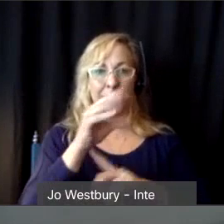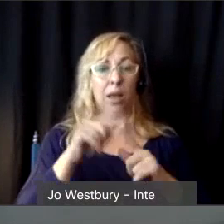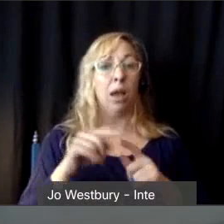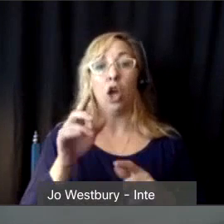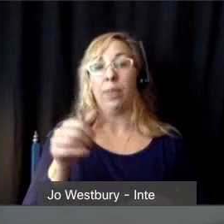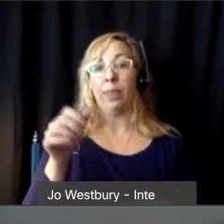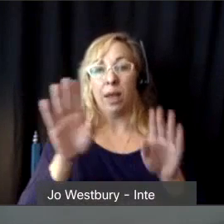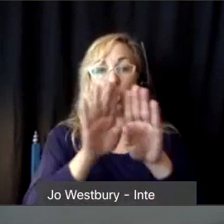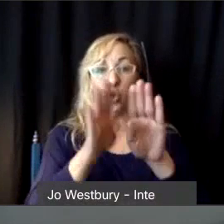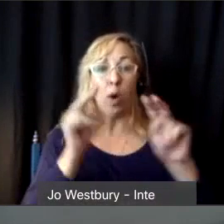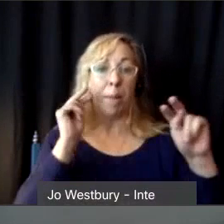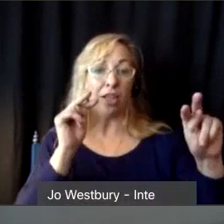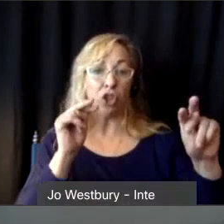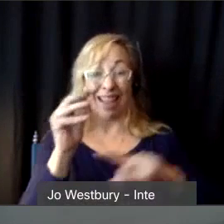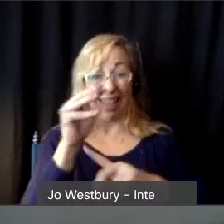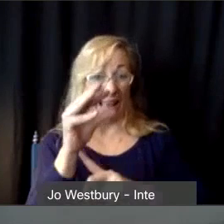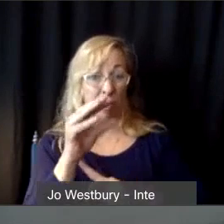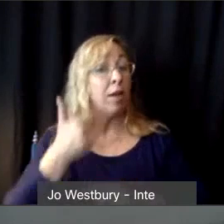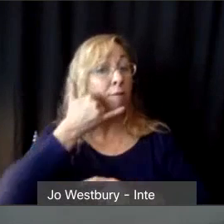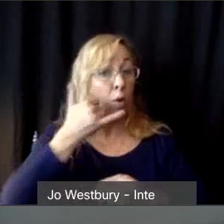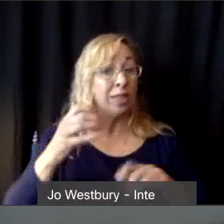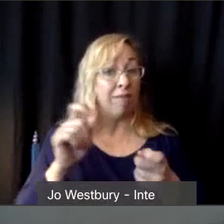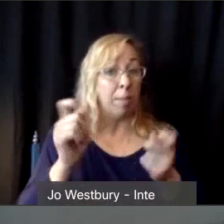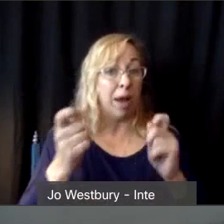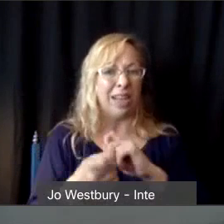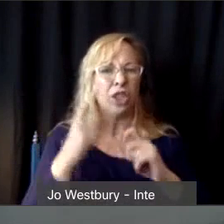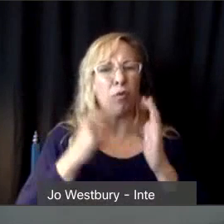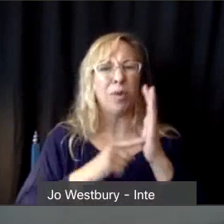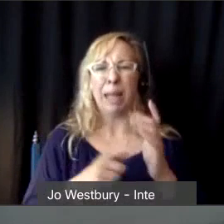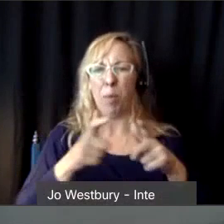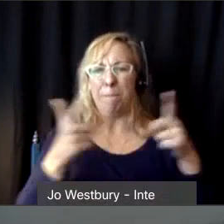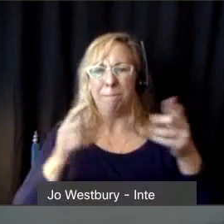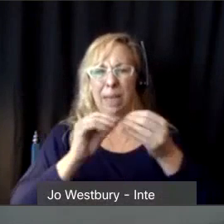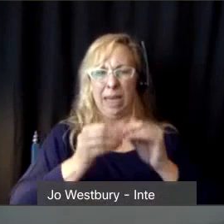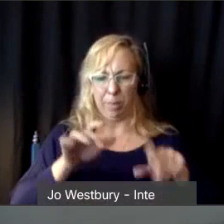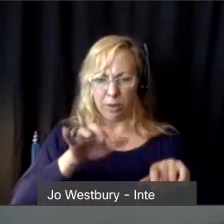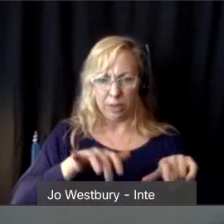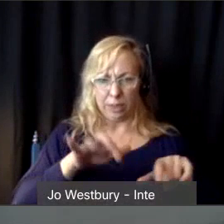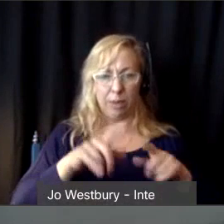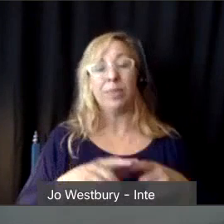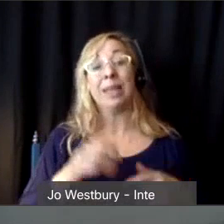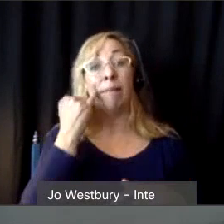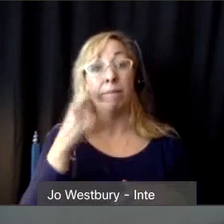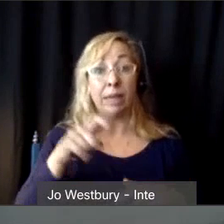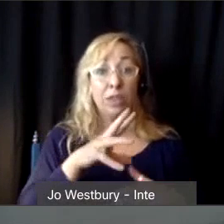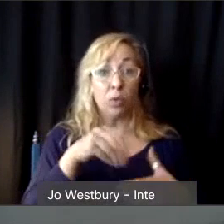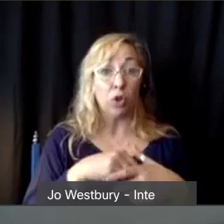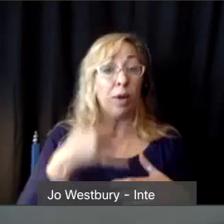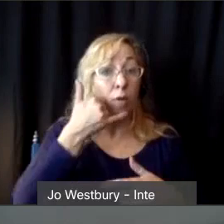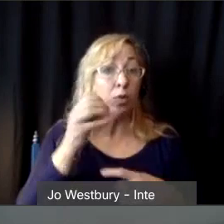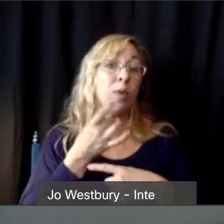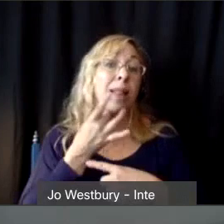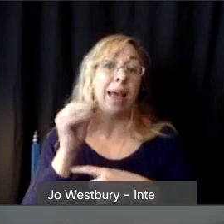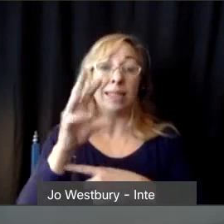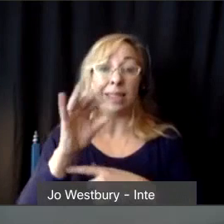cameras, telephones with modifications such as large numbers, telephones with flashing lights, phones equipped with